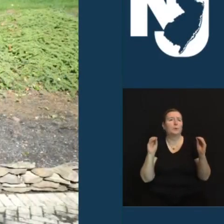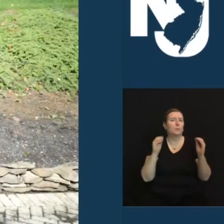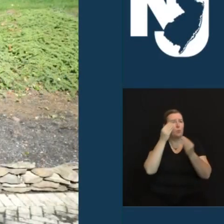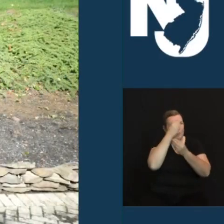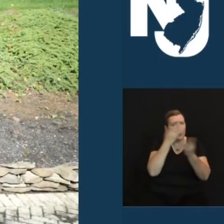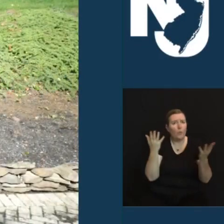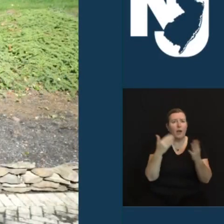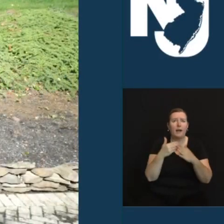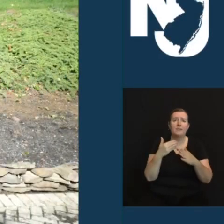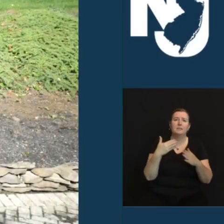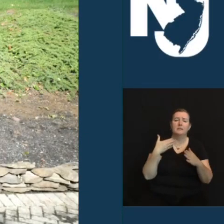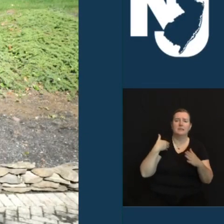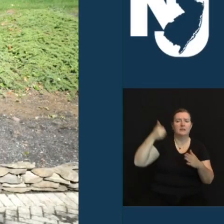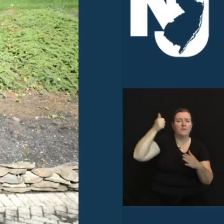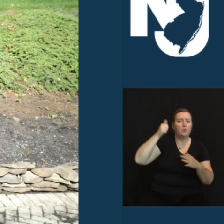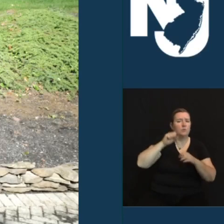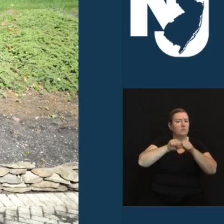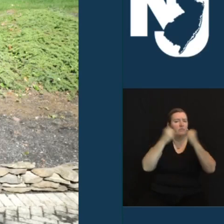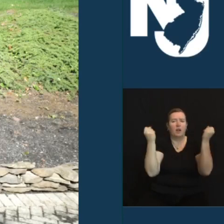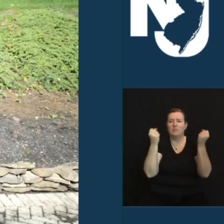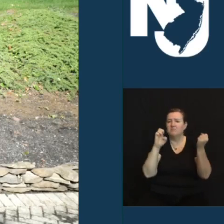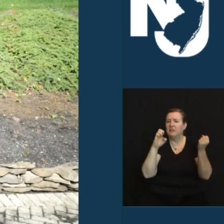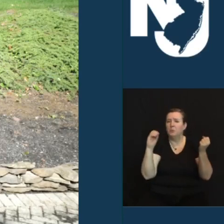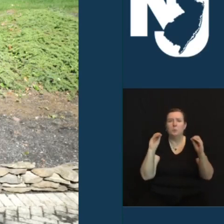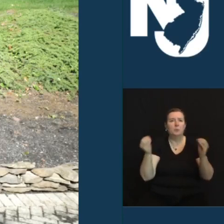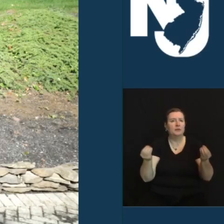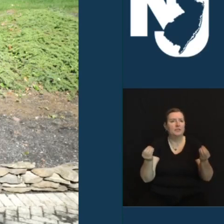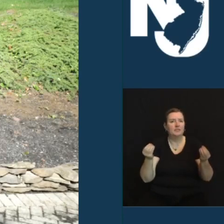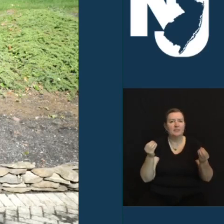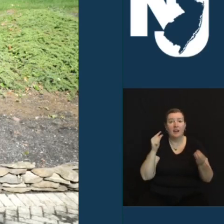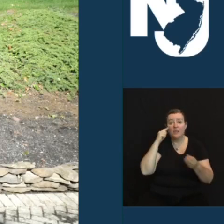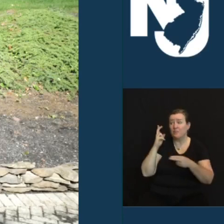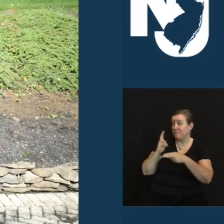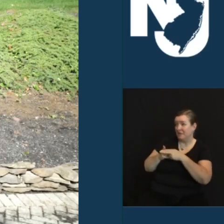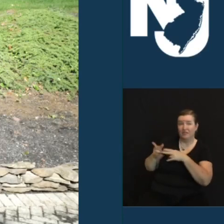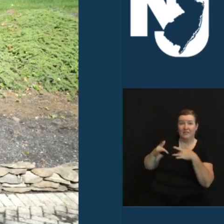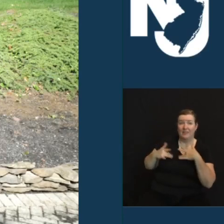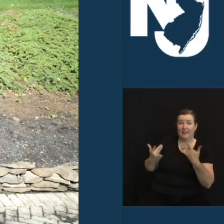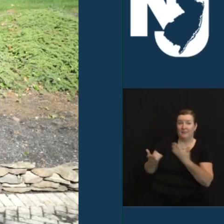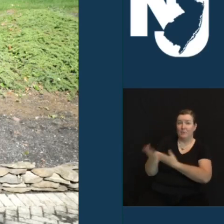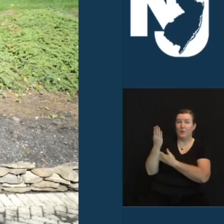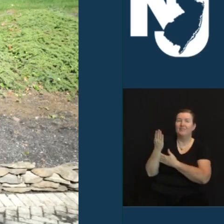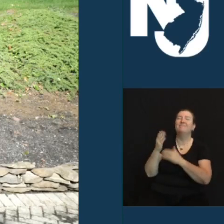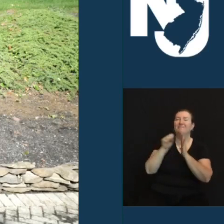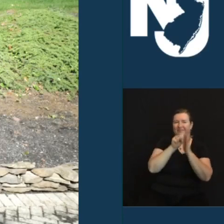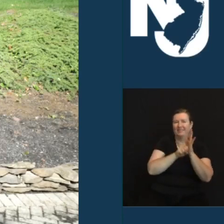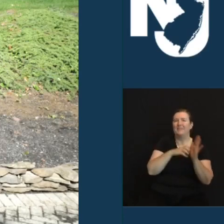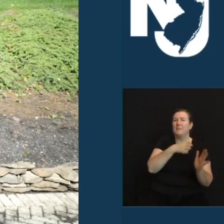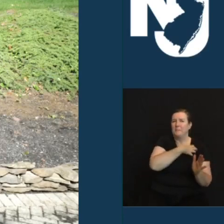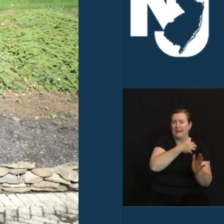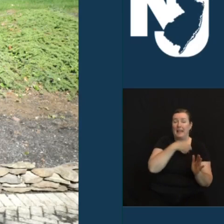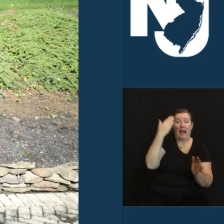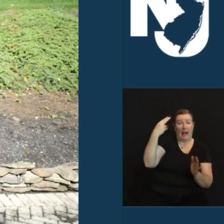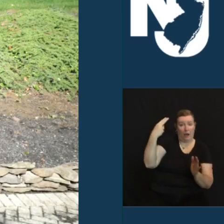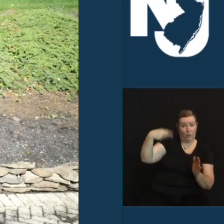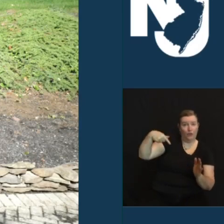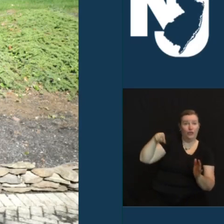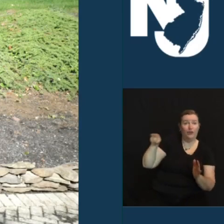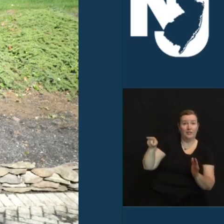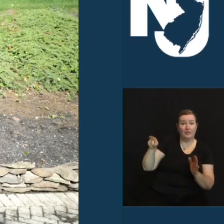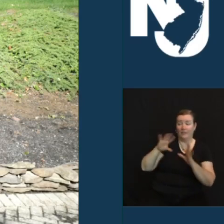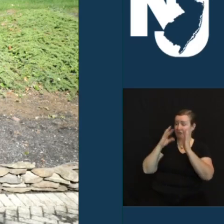order violations, but what the governor alluded to was this morning at State Police Headquarters, that family